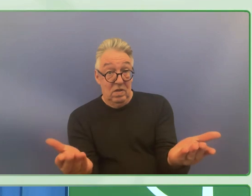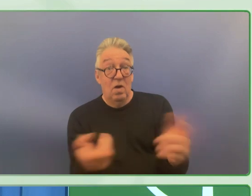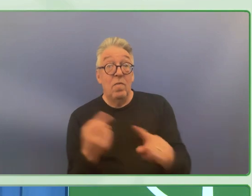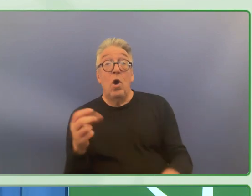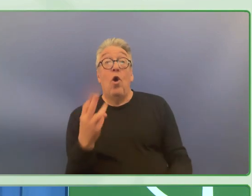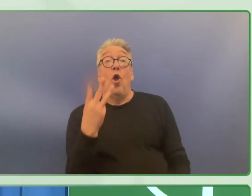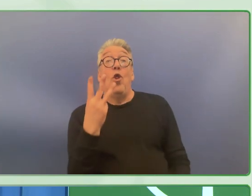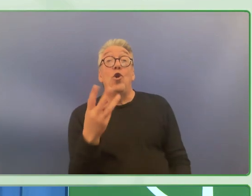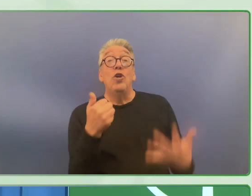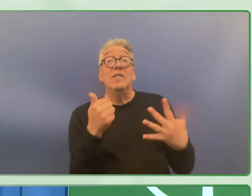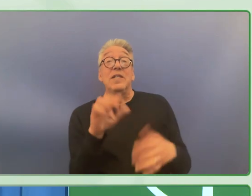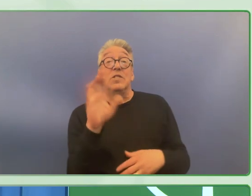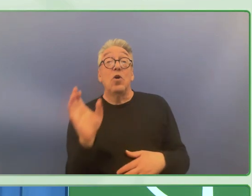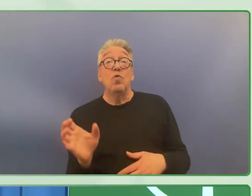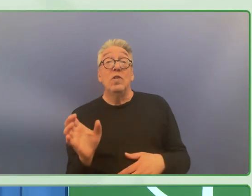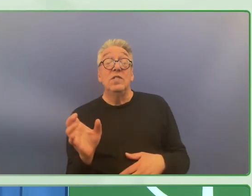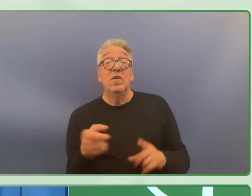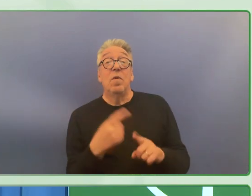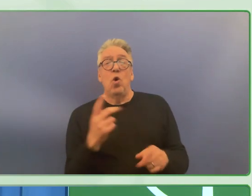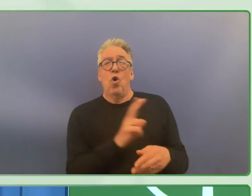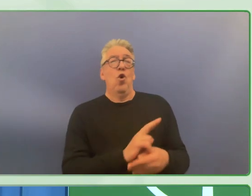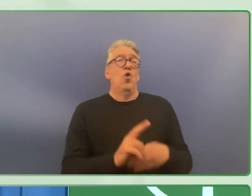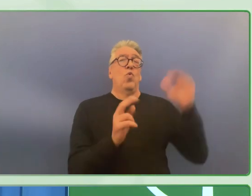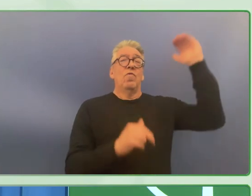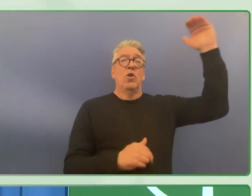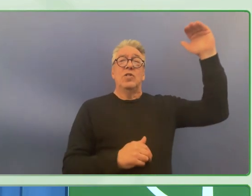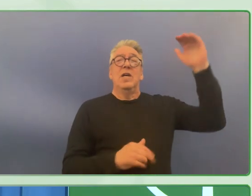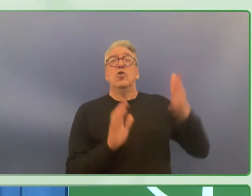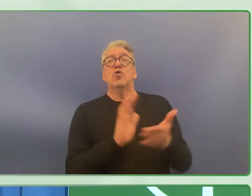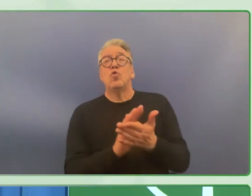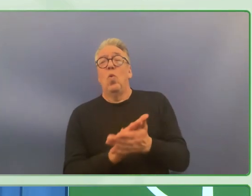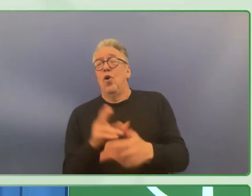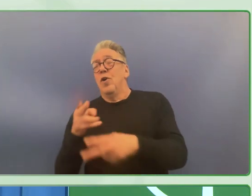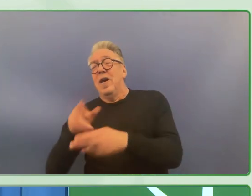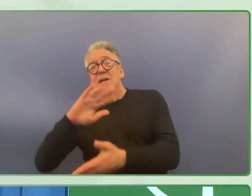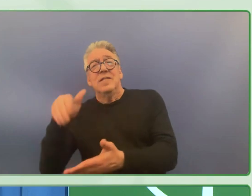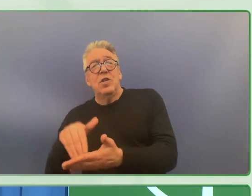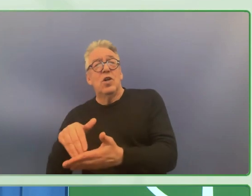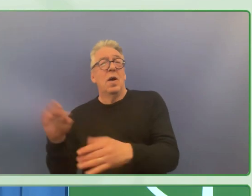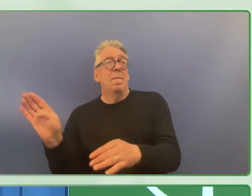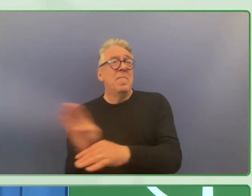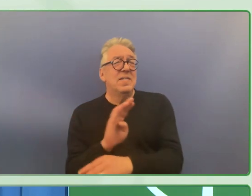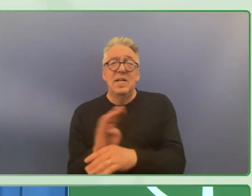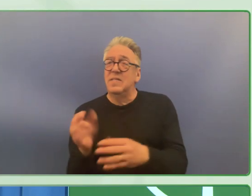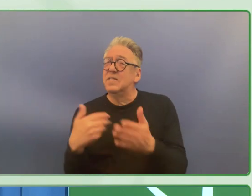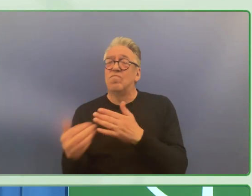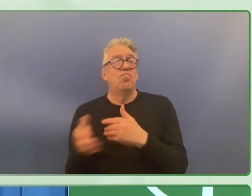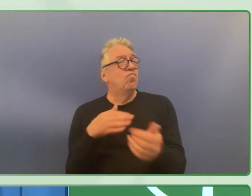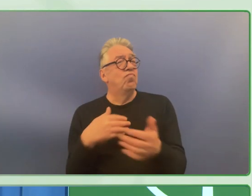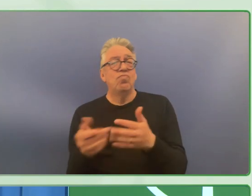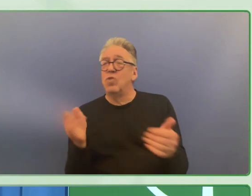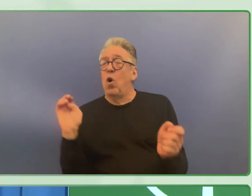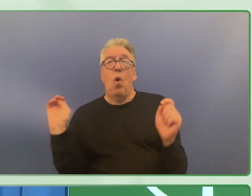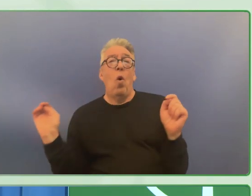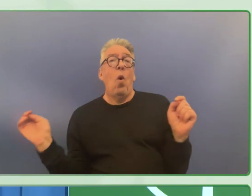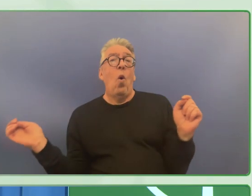continents who hail from universities, schools, care centers, and corporates. All TOM solutions are in the public domain, which